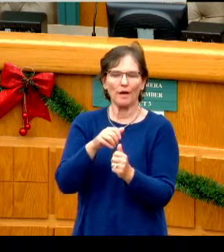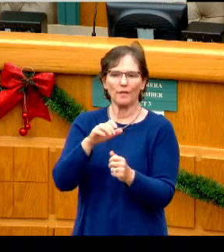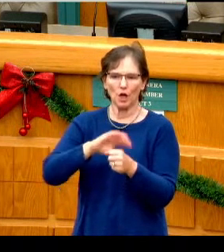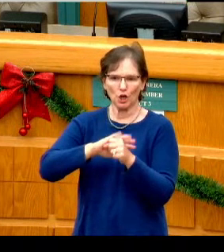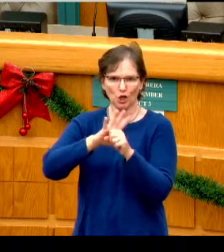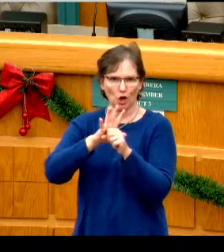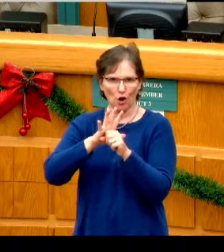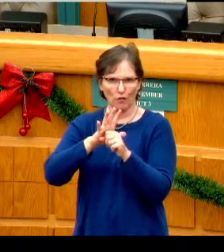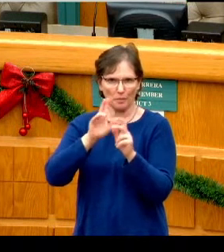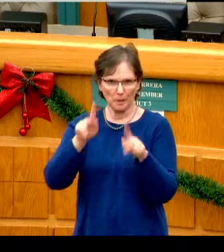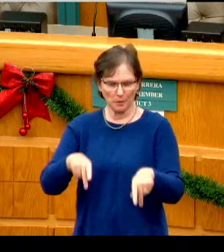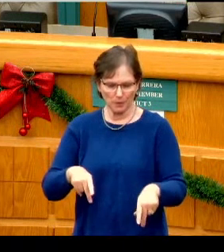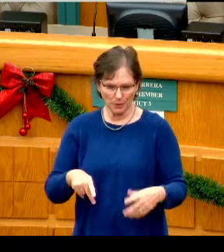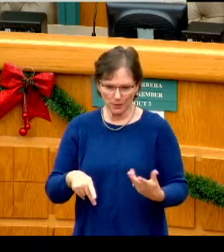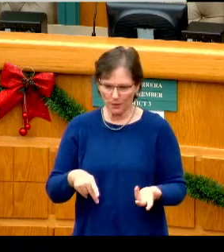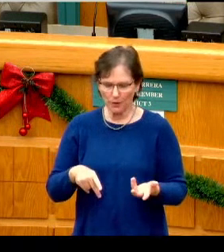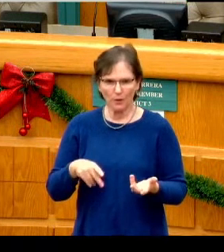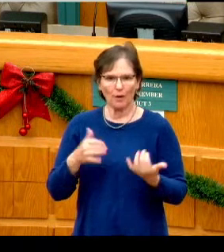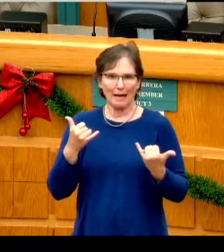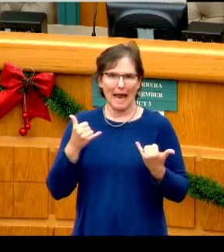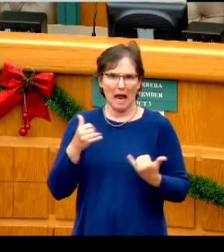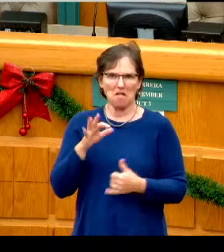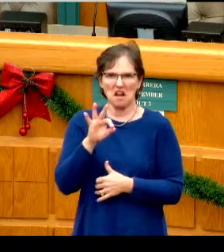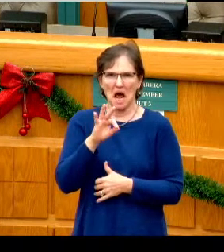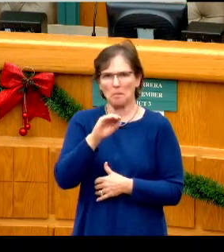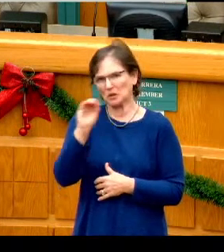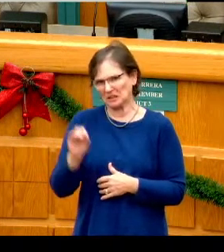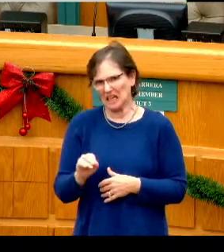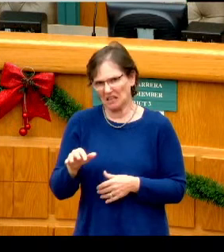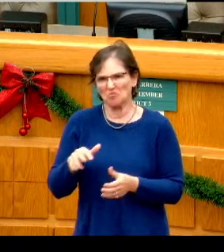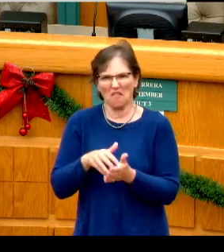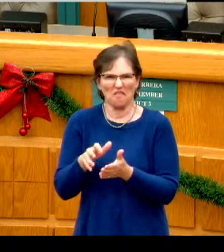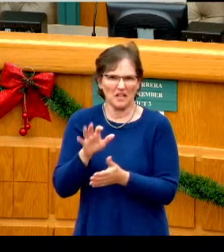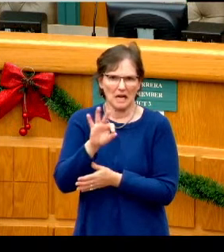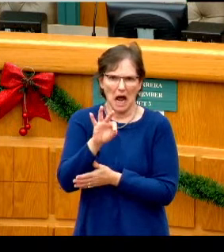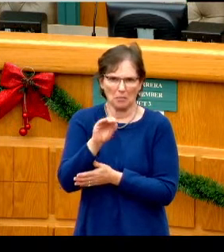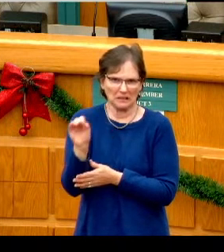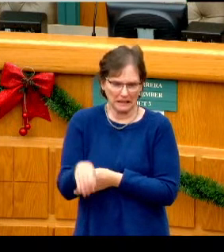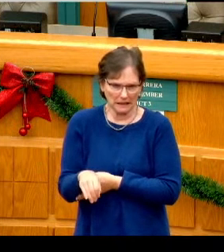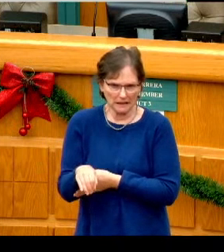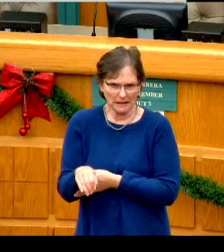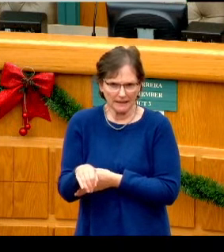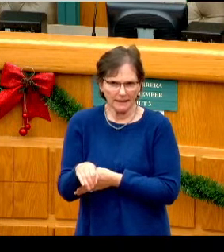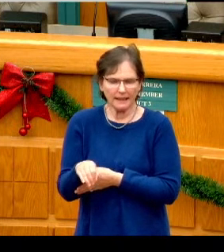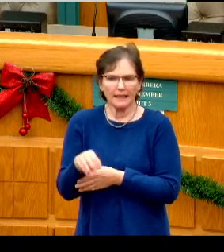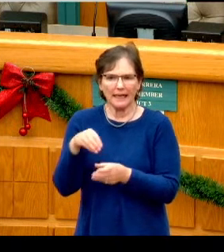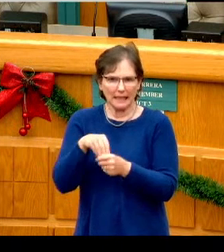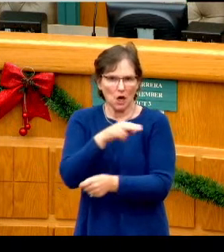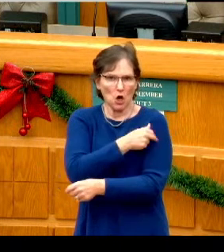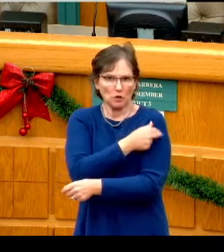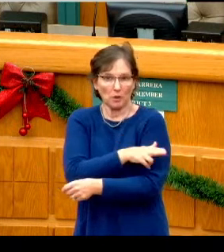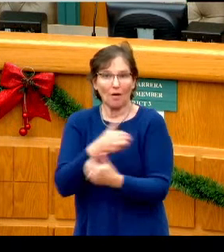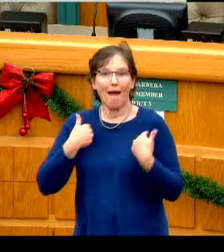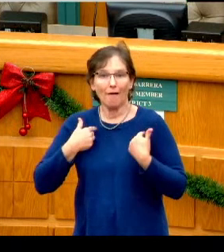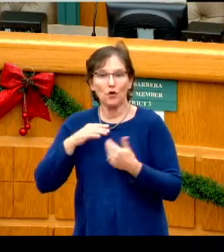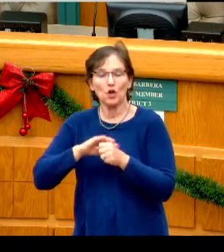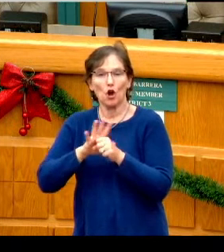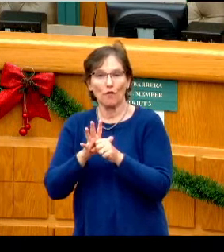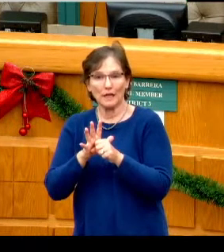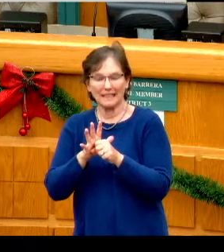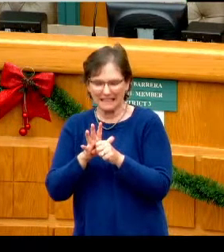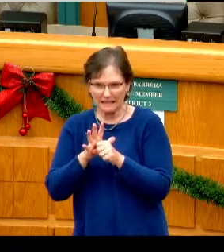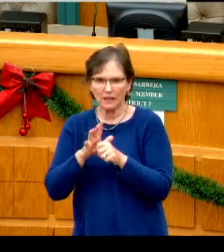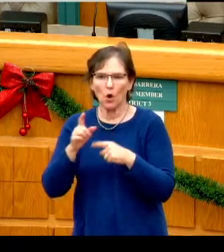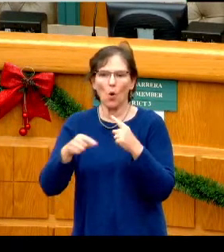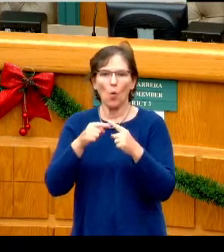goes to 15% for 7 days in a row, that's when, by state mandate, we transition from 75%